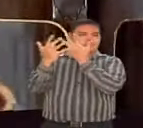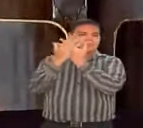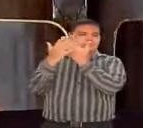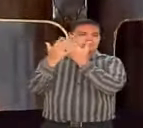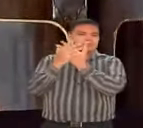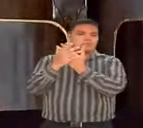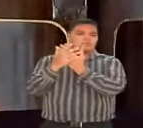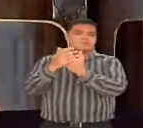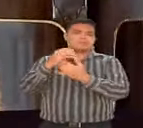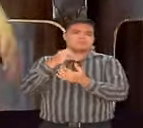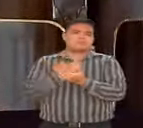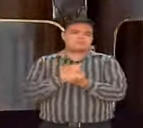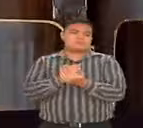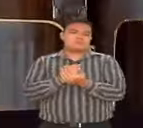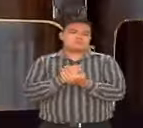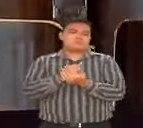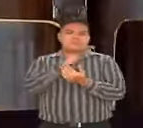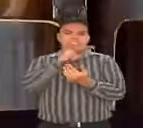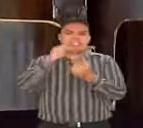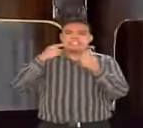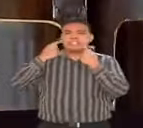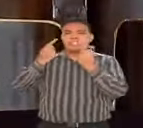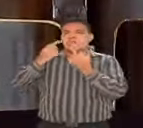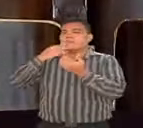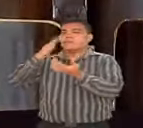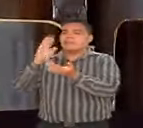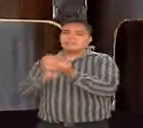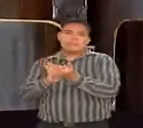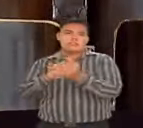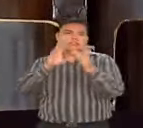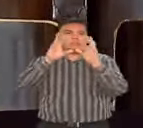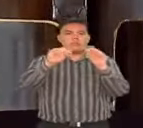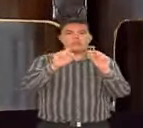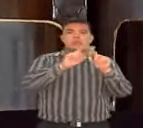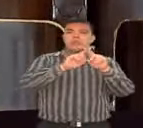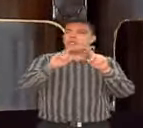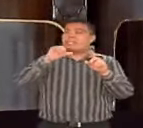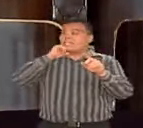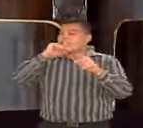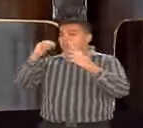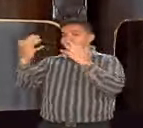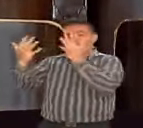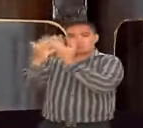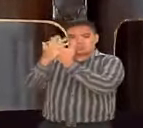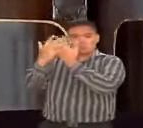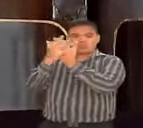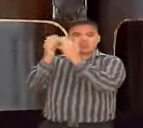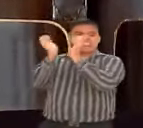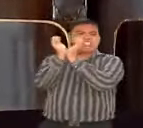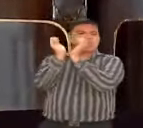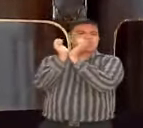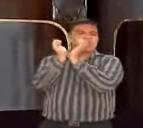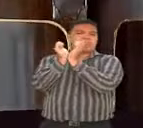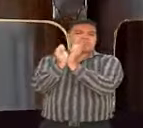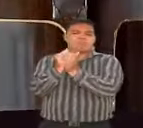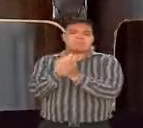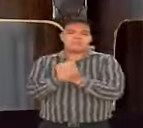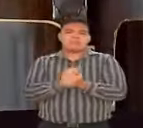ana. I'm not saying that that's bad. I'm just saying is ay pagapos ana. I love